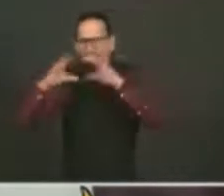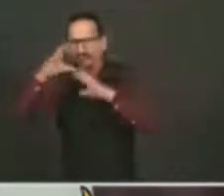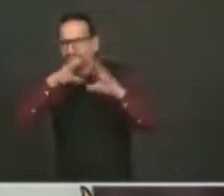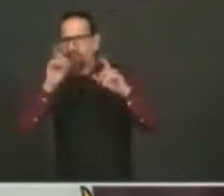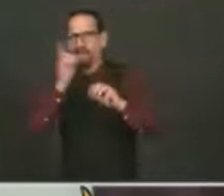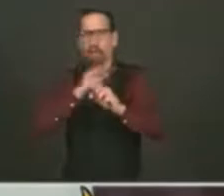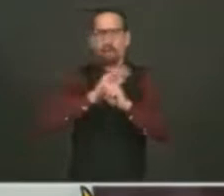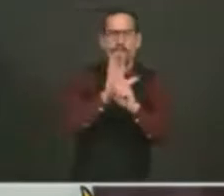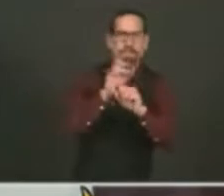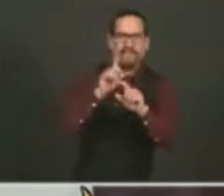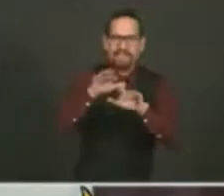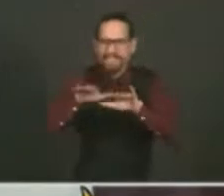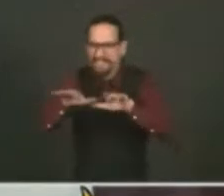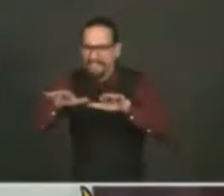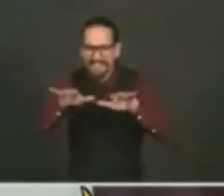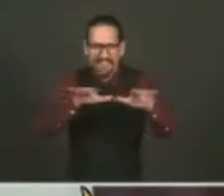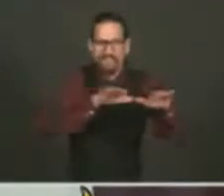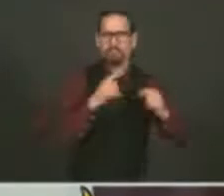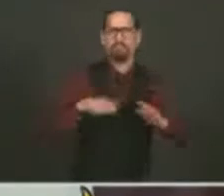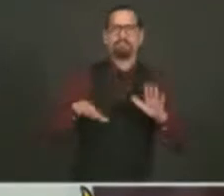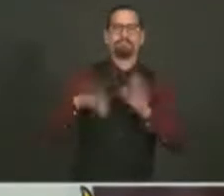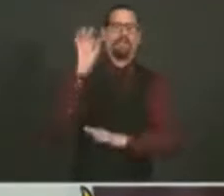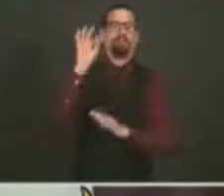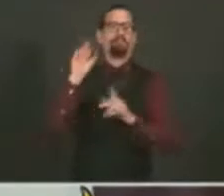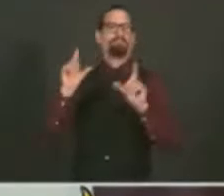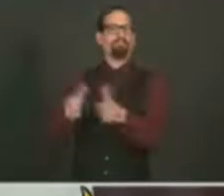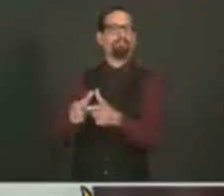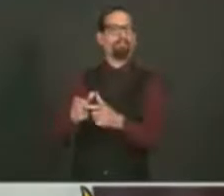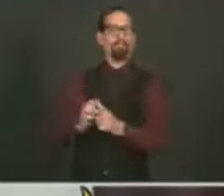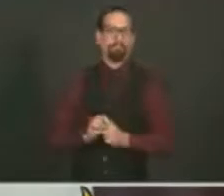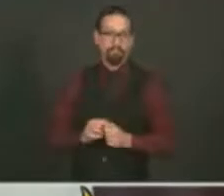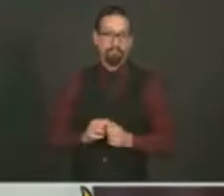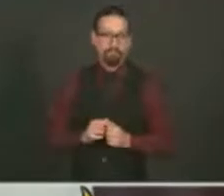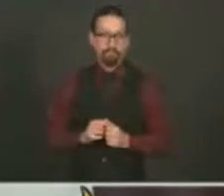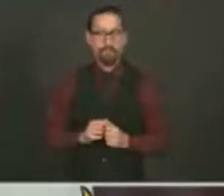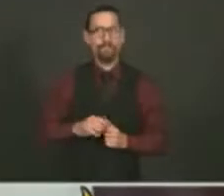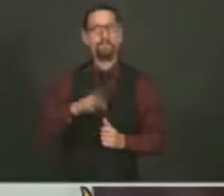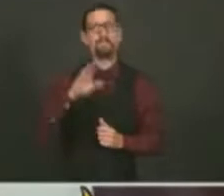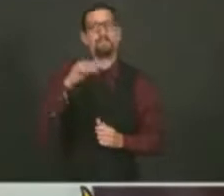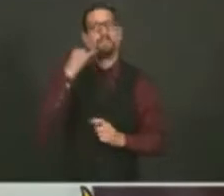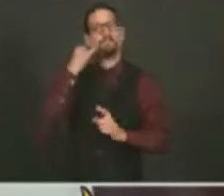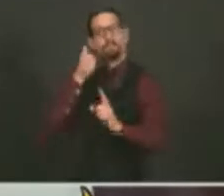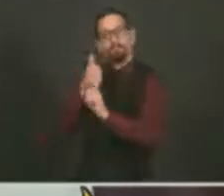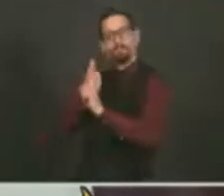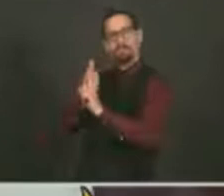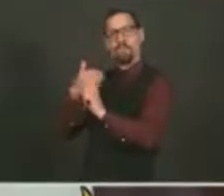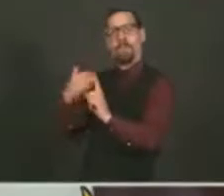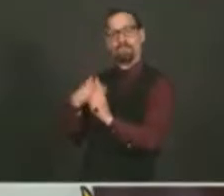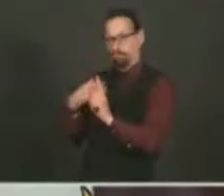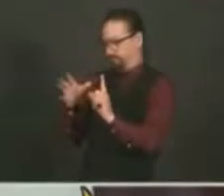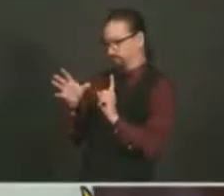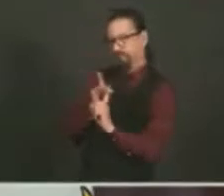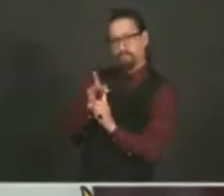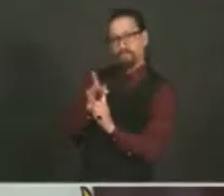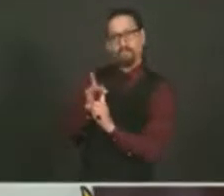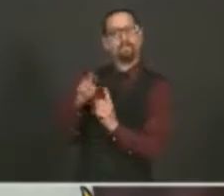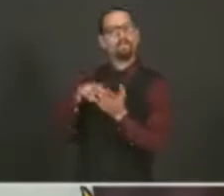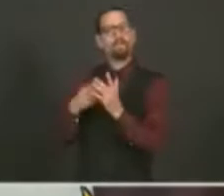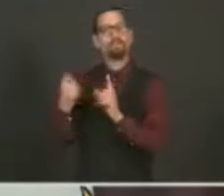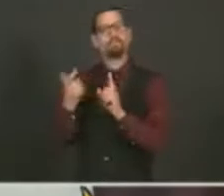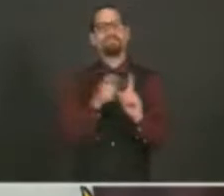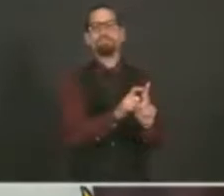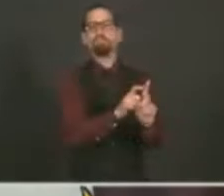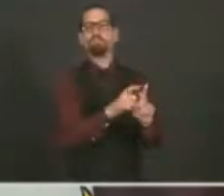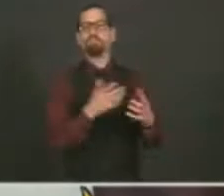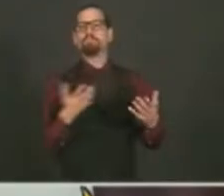It turns out we've gotten very good at isolating when we test positive. And I want to thank you for that, because that's really hard, especially